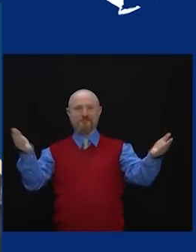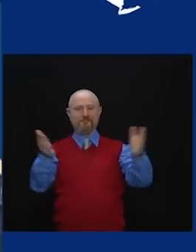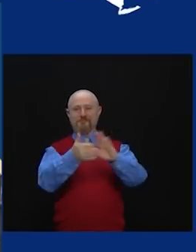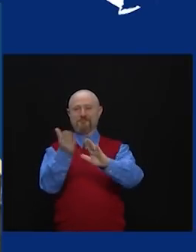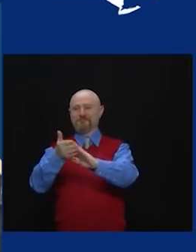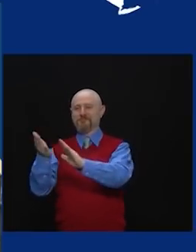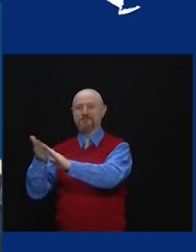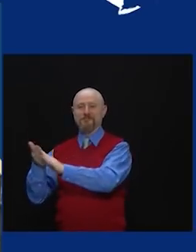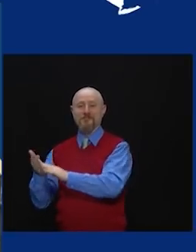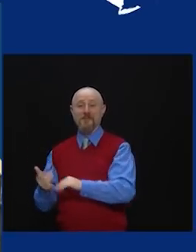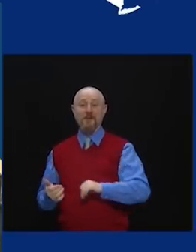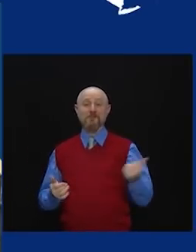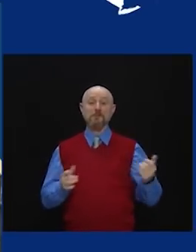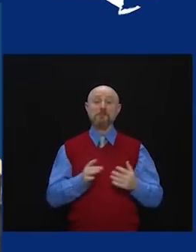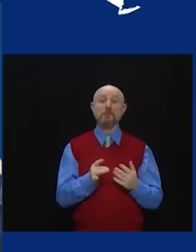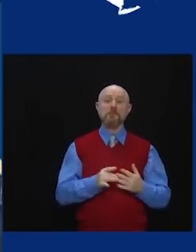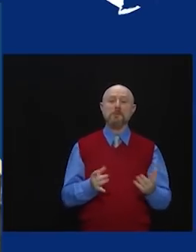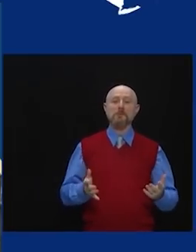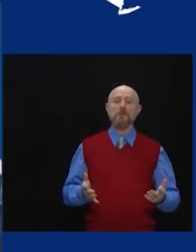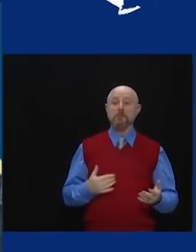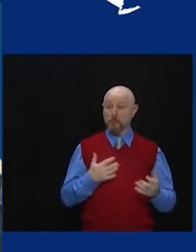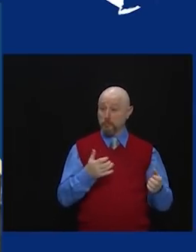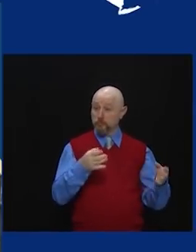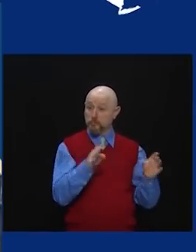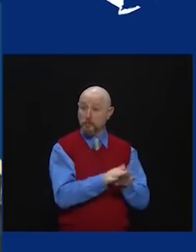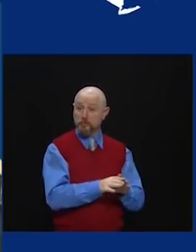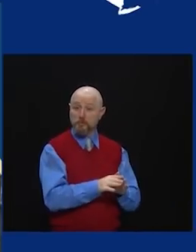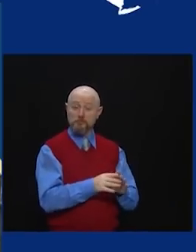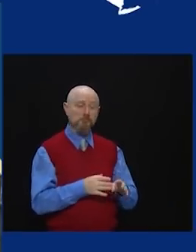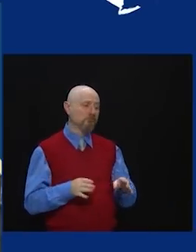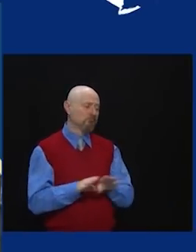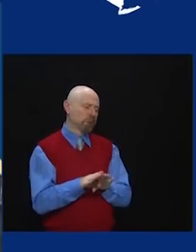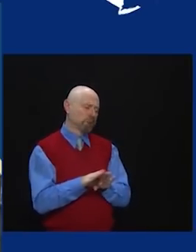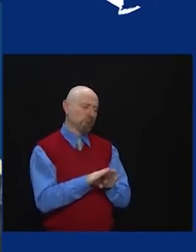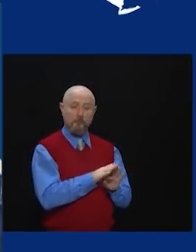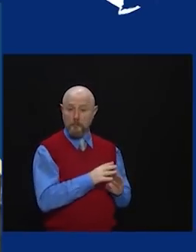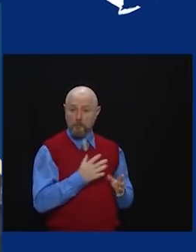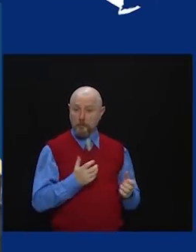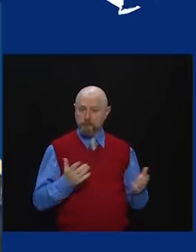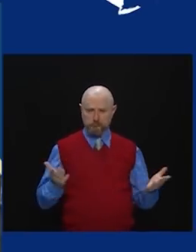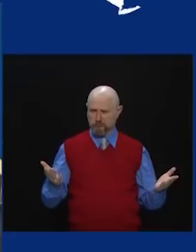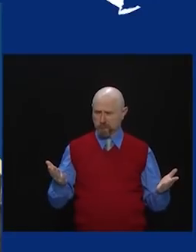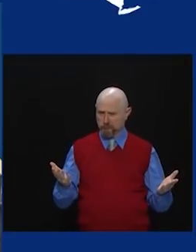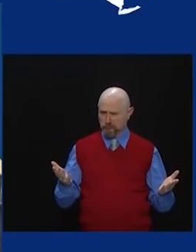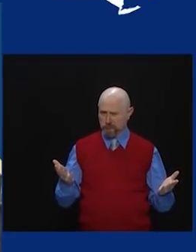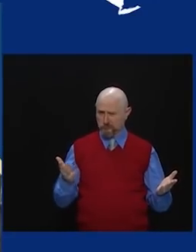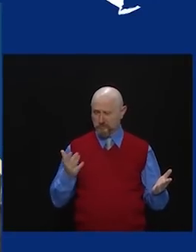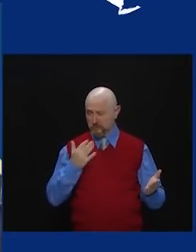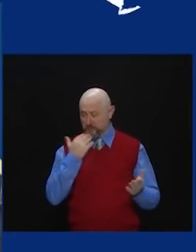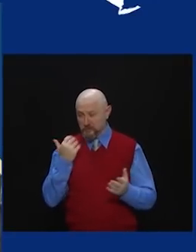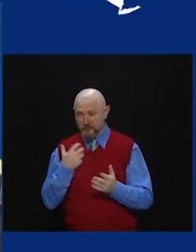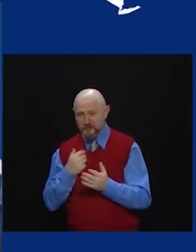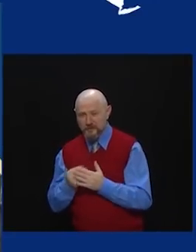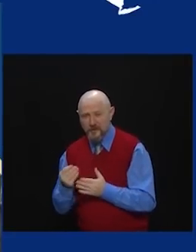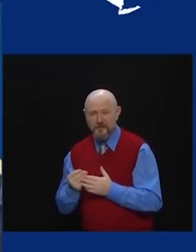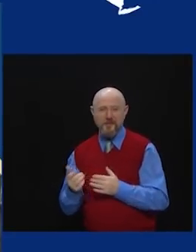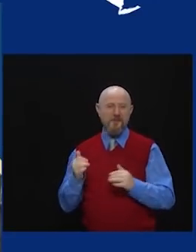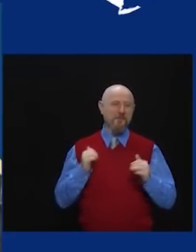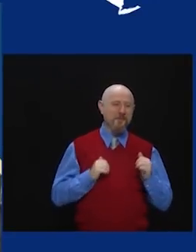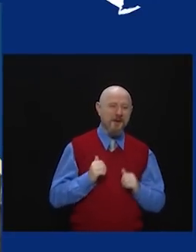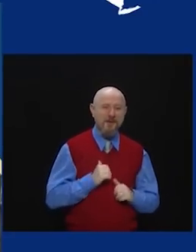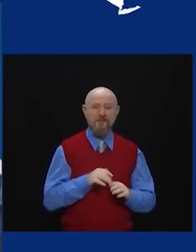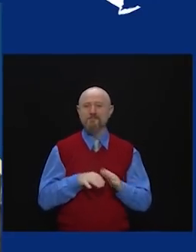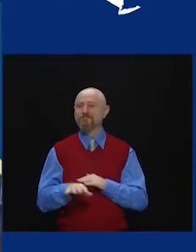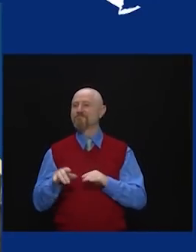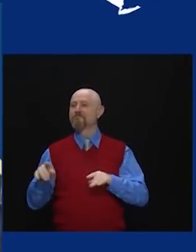down. Everybody stay home. Lockdowns, shut down businesses, shut down all the little shops and plays and all the other experiences.